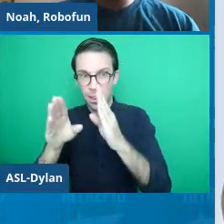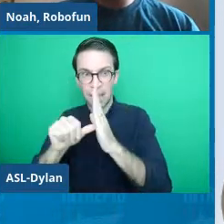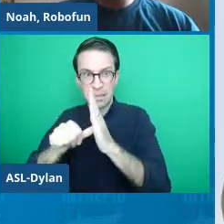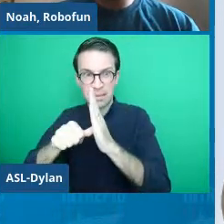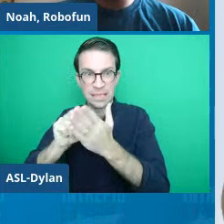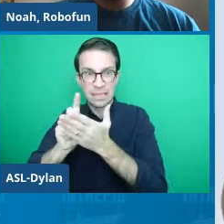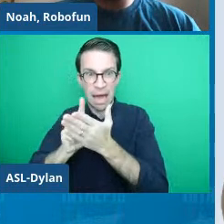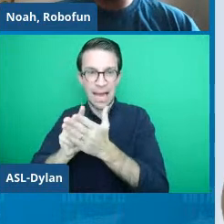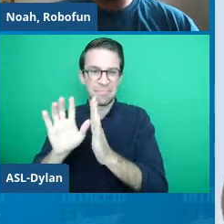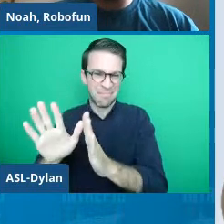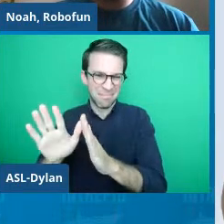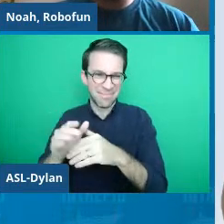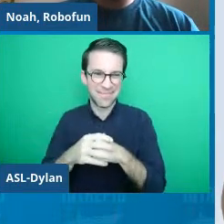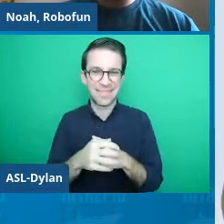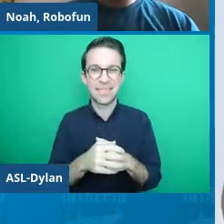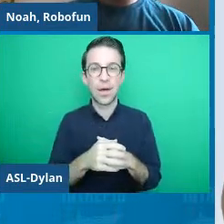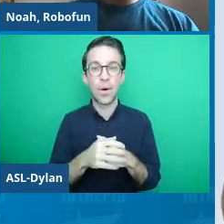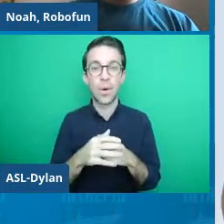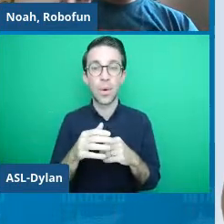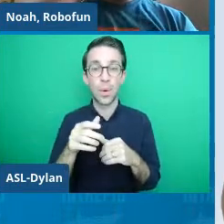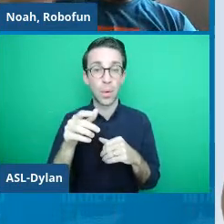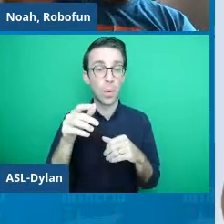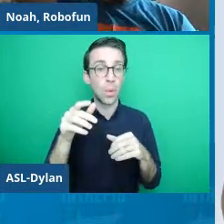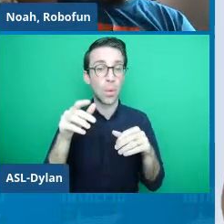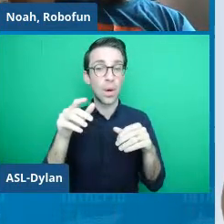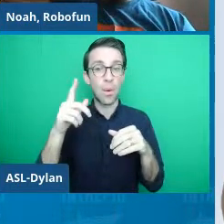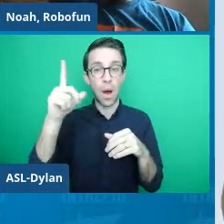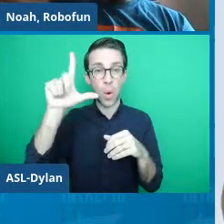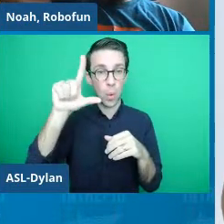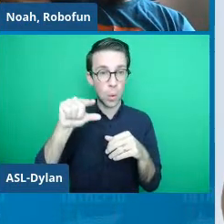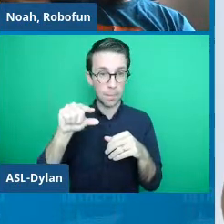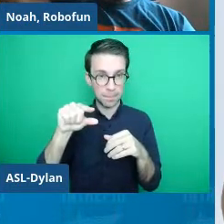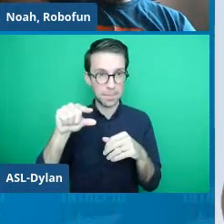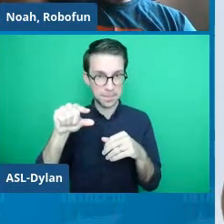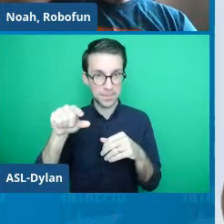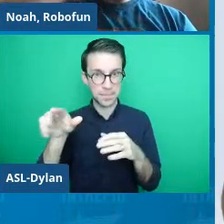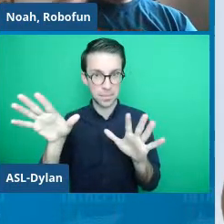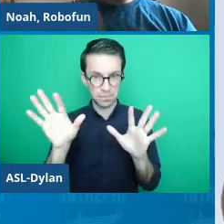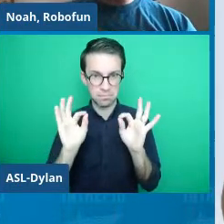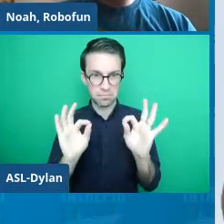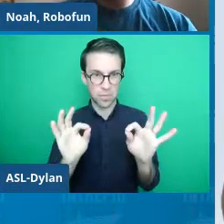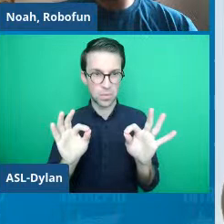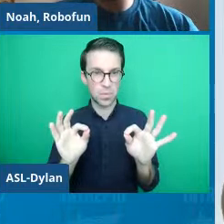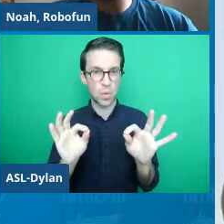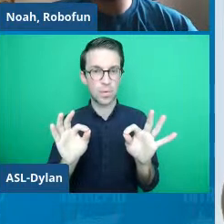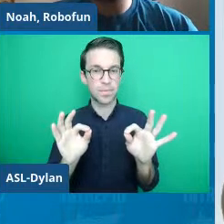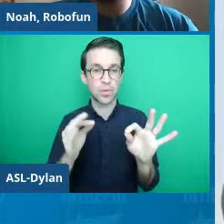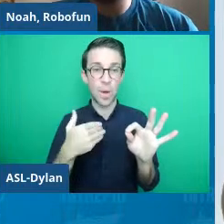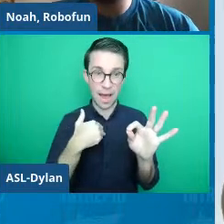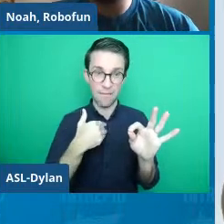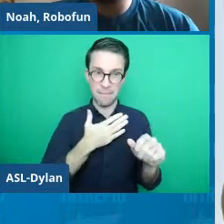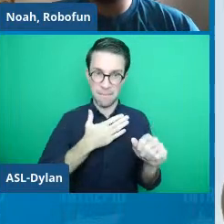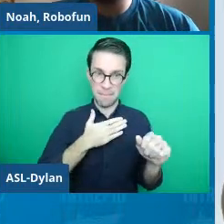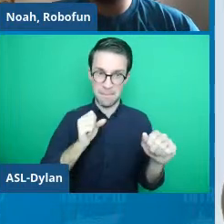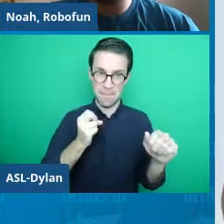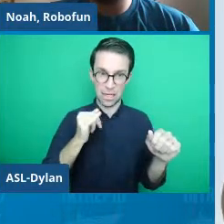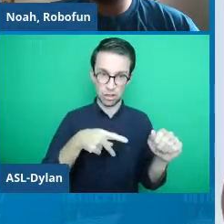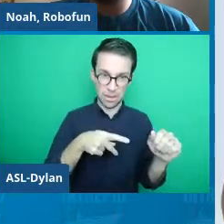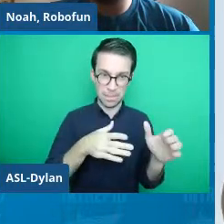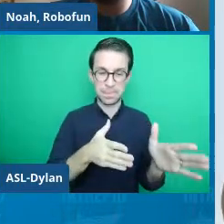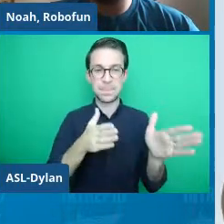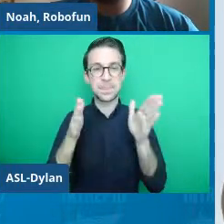shrink my ship down to a little bit of size. Okay, great. So now I've got my main ship. Now I wanna design my